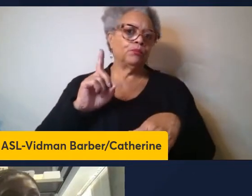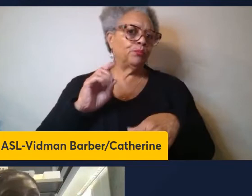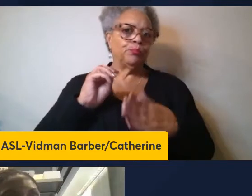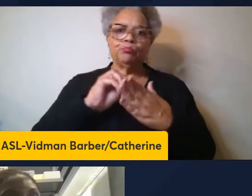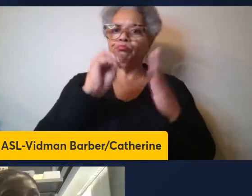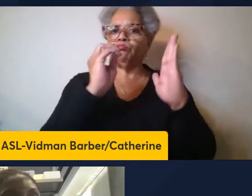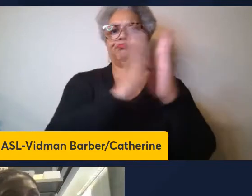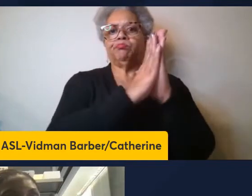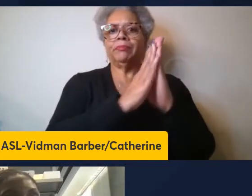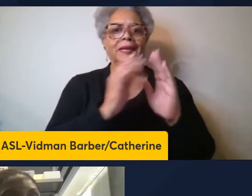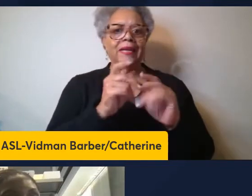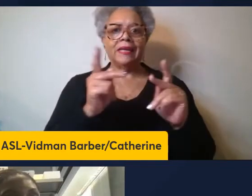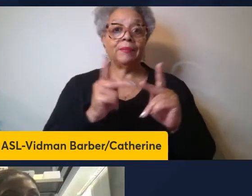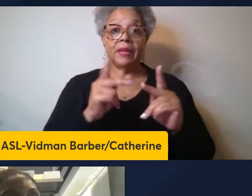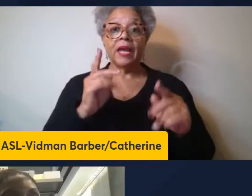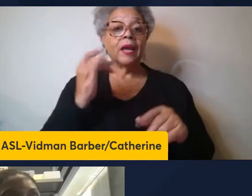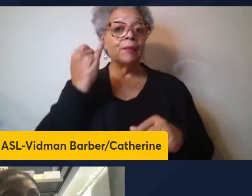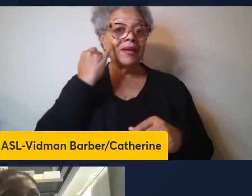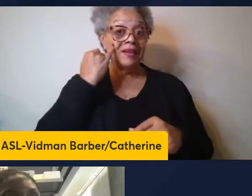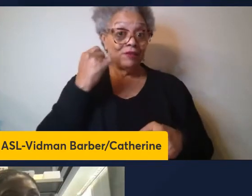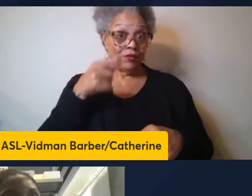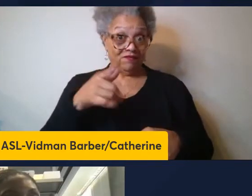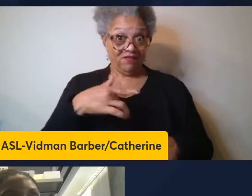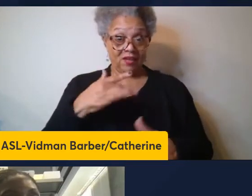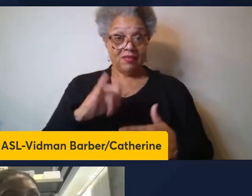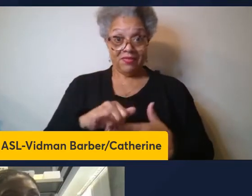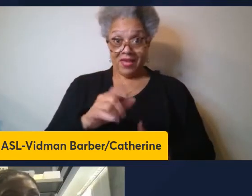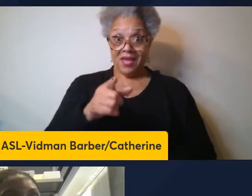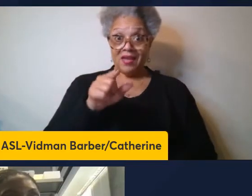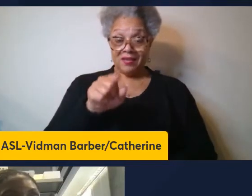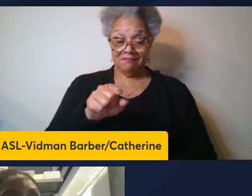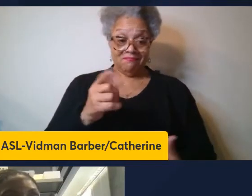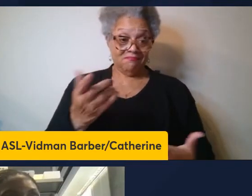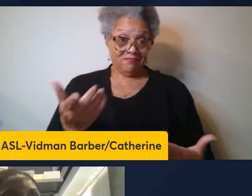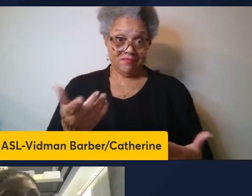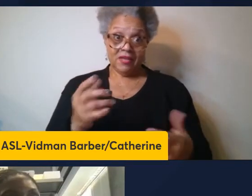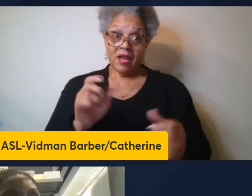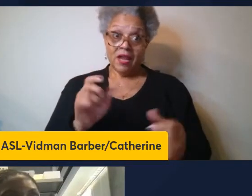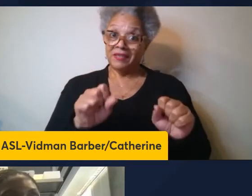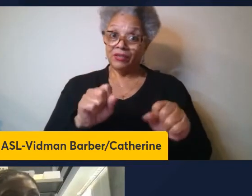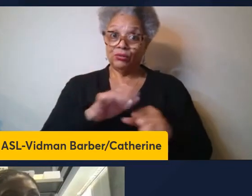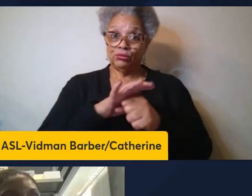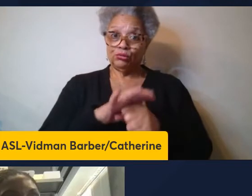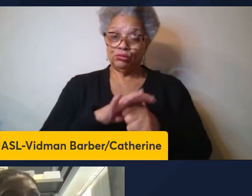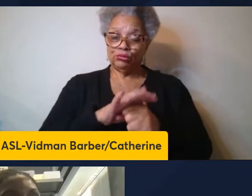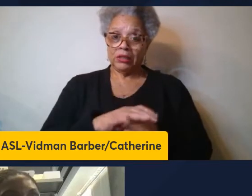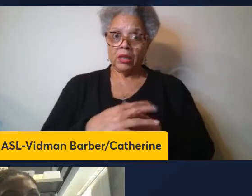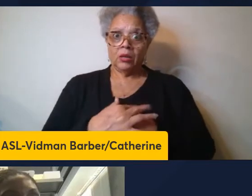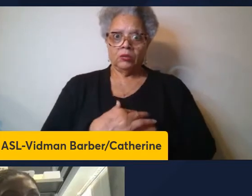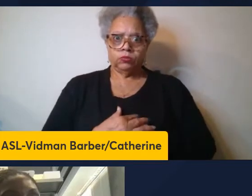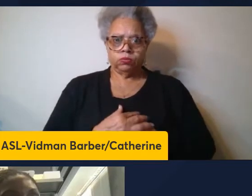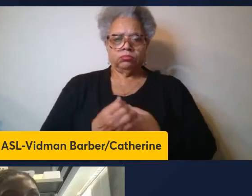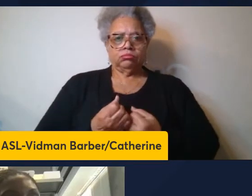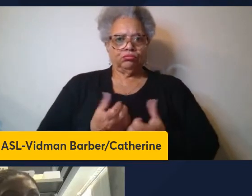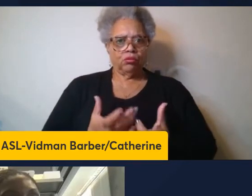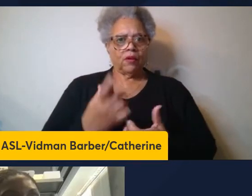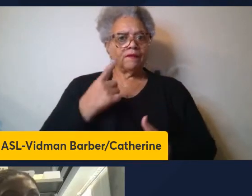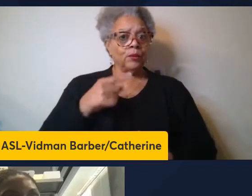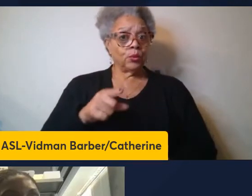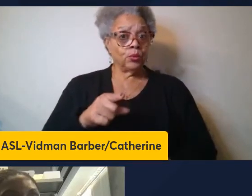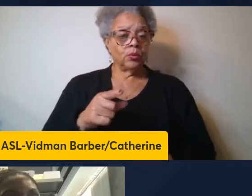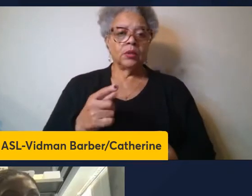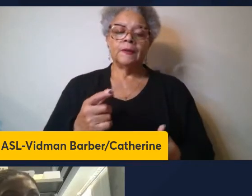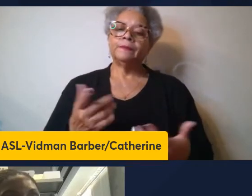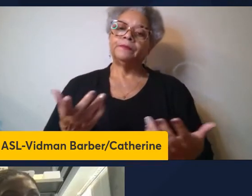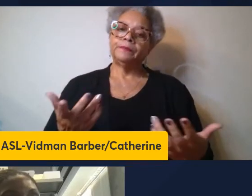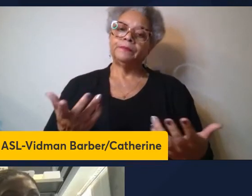if you feel that that's something that is potentially stress inducing for you, then